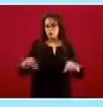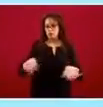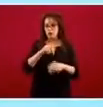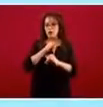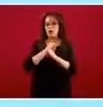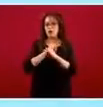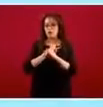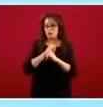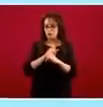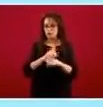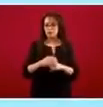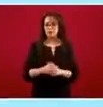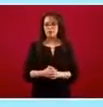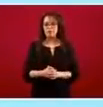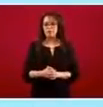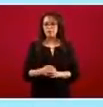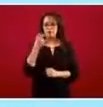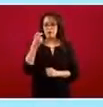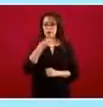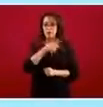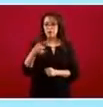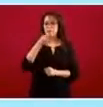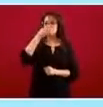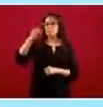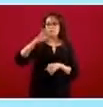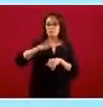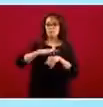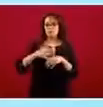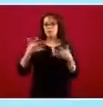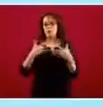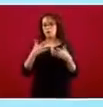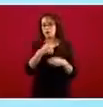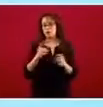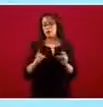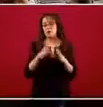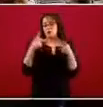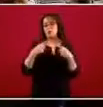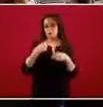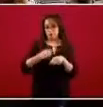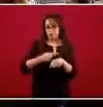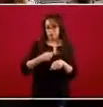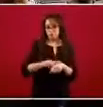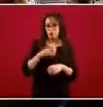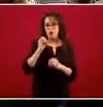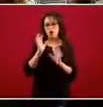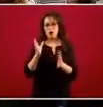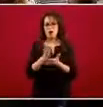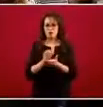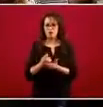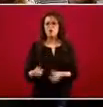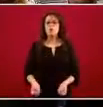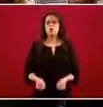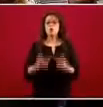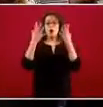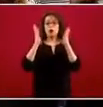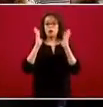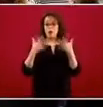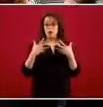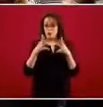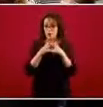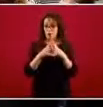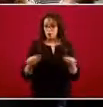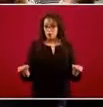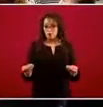So as we enter the second stage of the monitoring of the virus, called Sentinel stage, we also